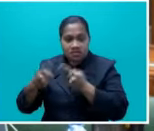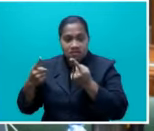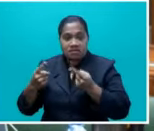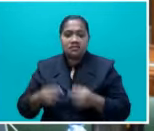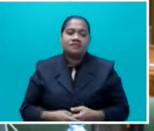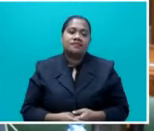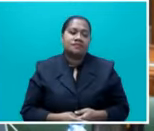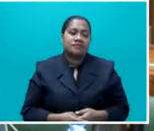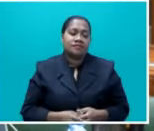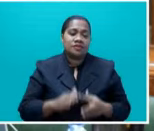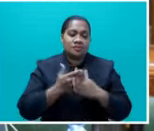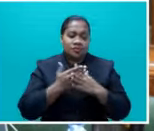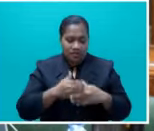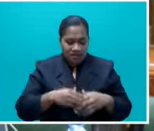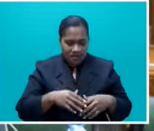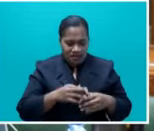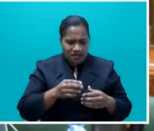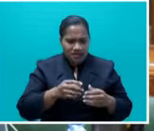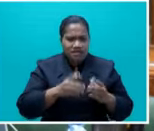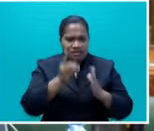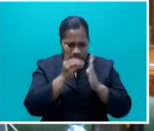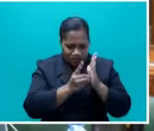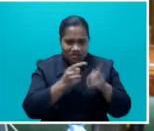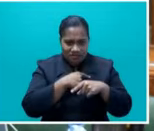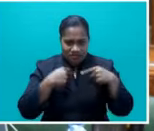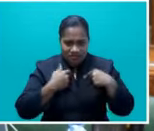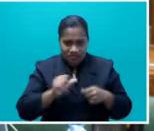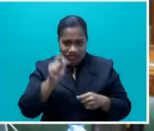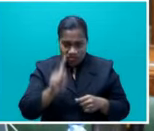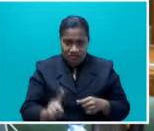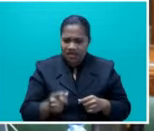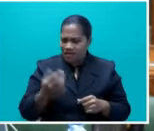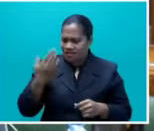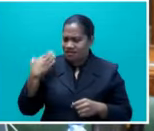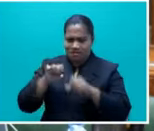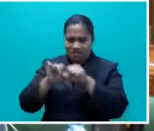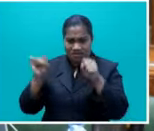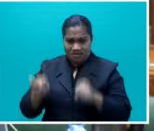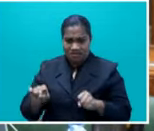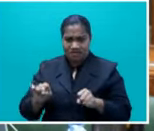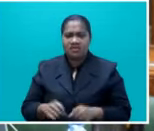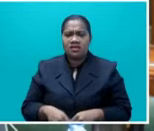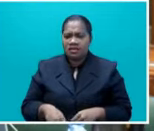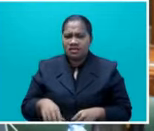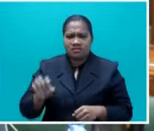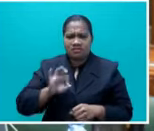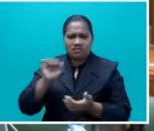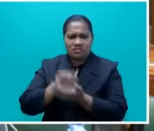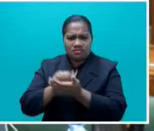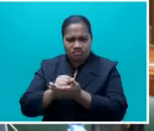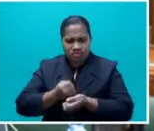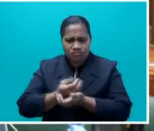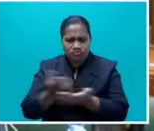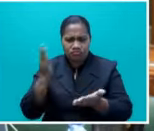genuine democracy we share today and past systems that fell short of delivering true equality for our